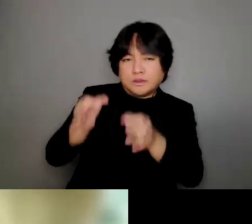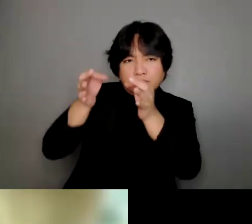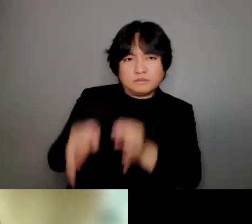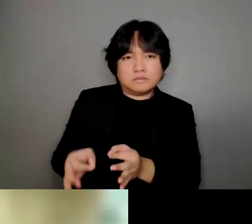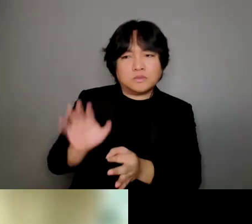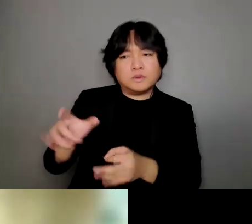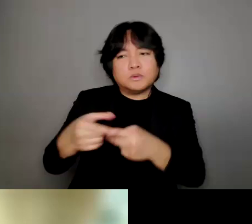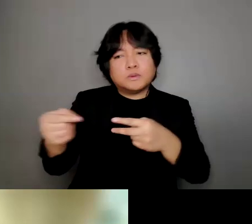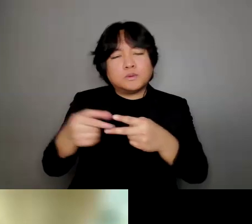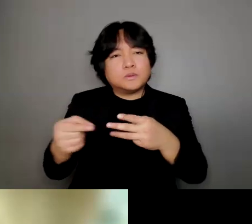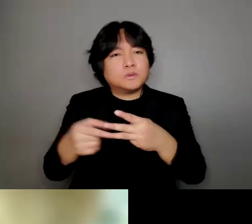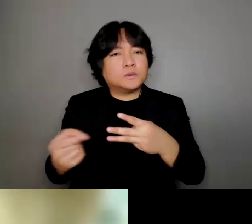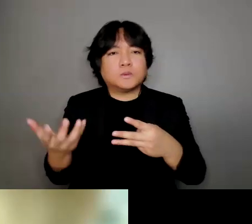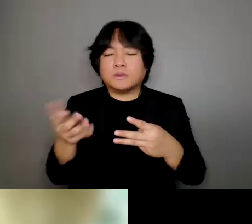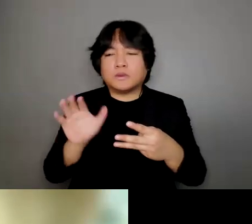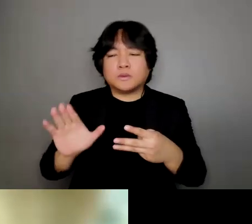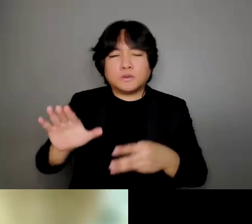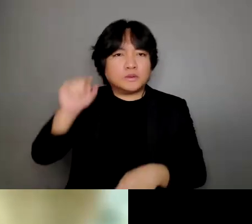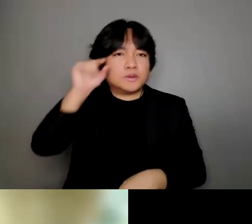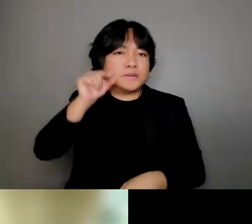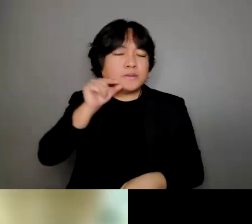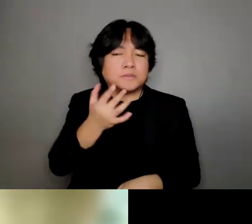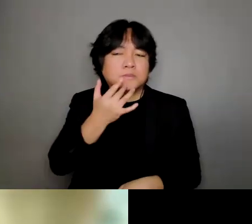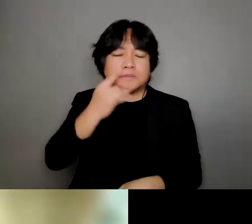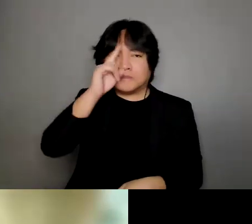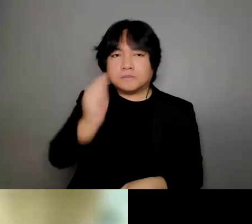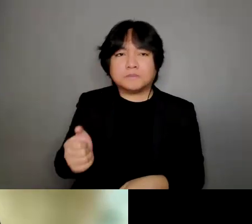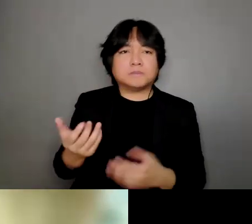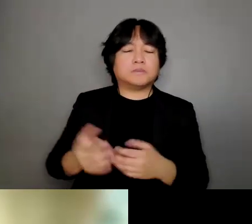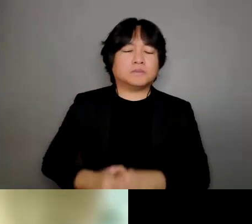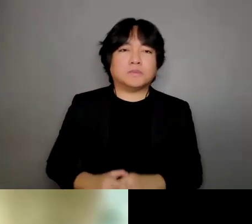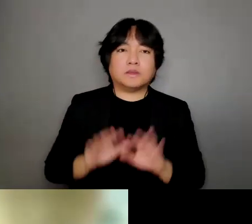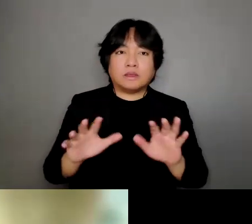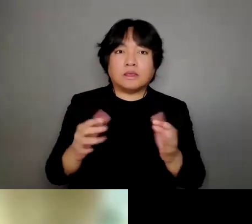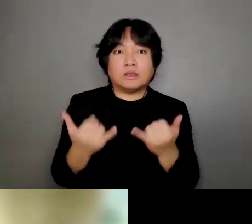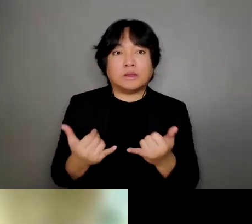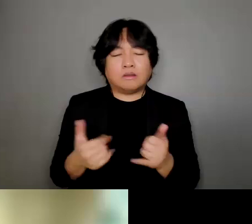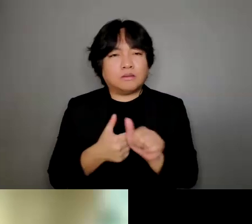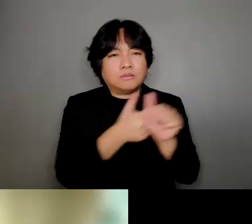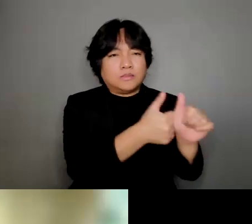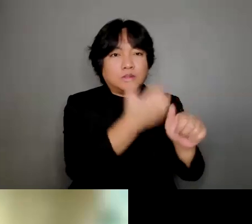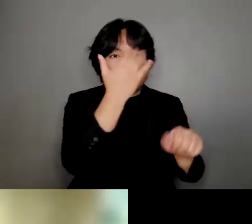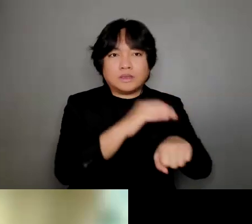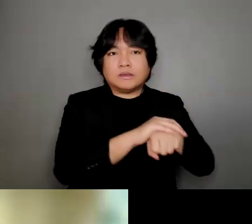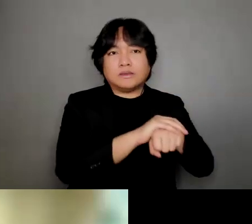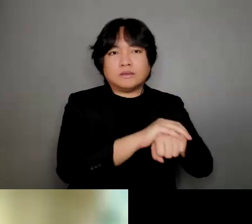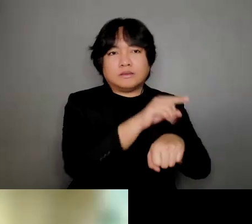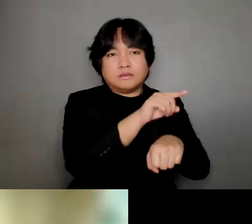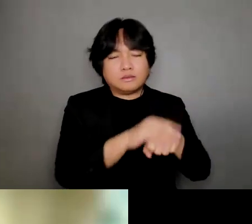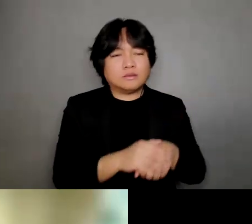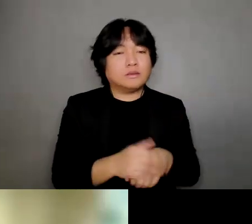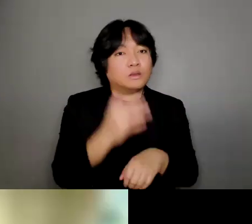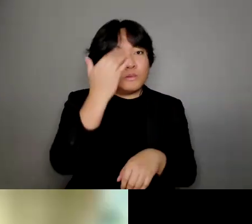yung choices. And often than not, we develop the survey questionnaire in English. Tapos we translate it into other